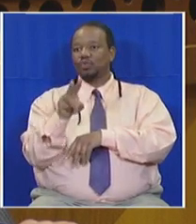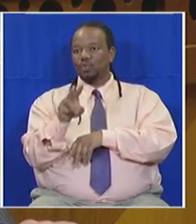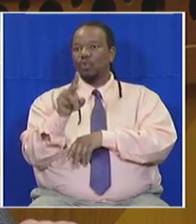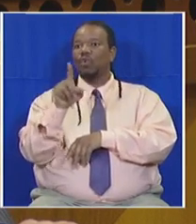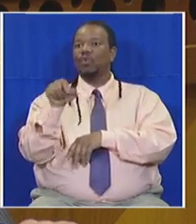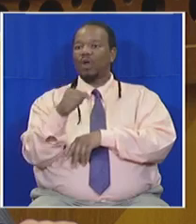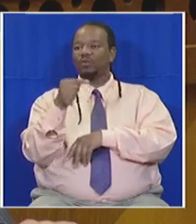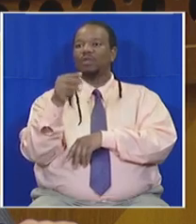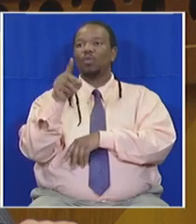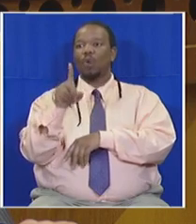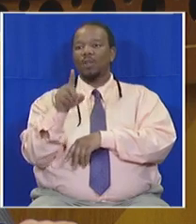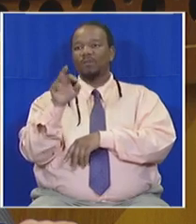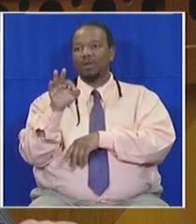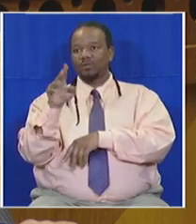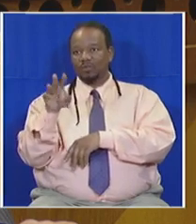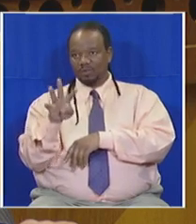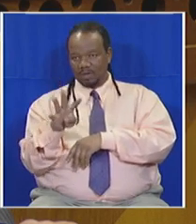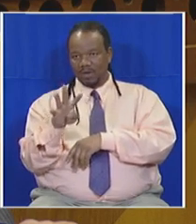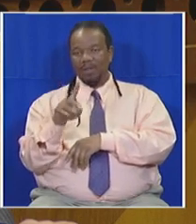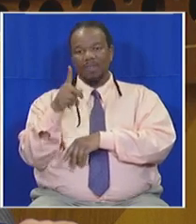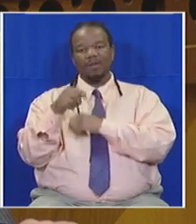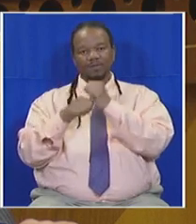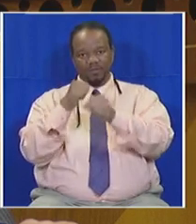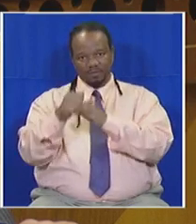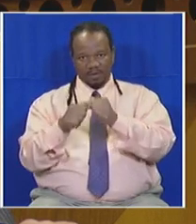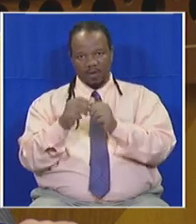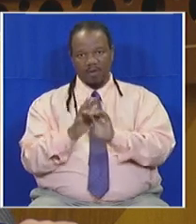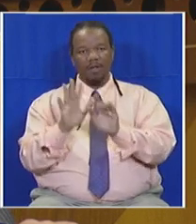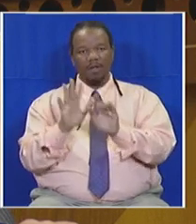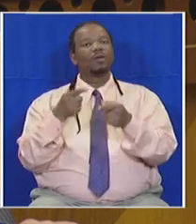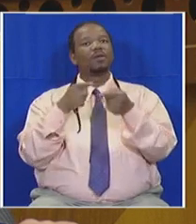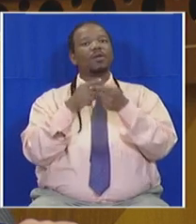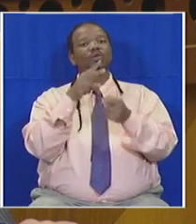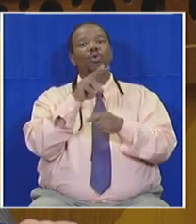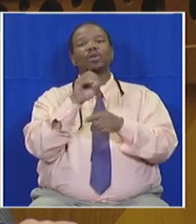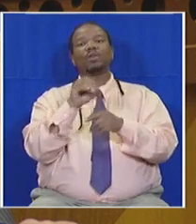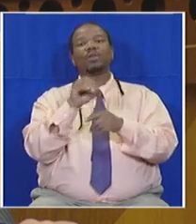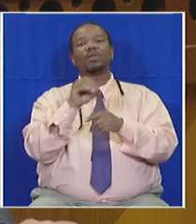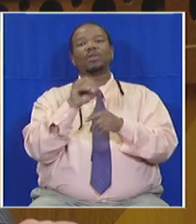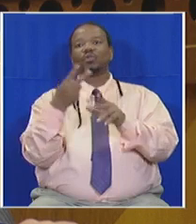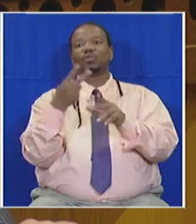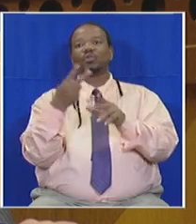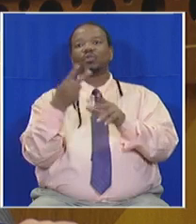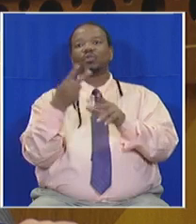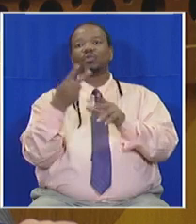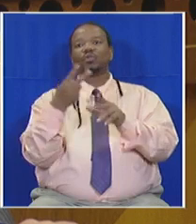32,135 work opportunities in the following year. Our target for 2017-18 is